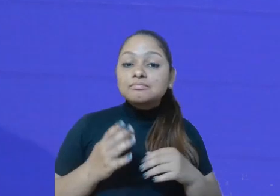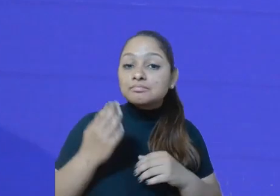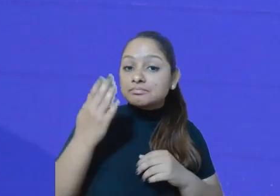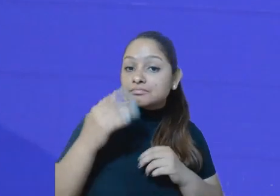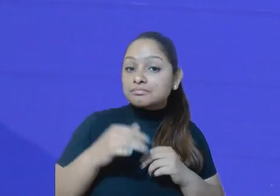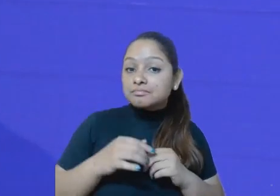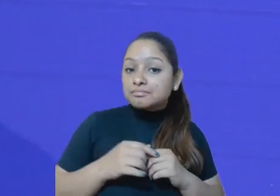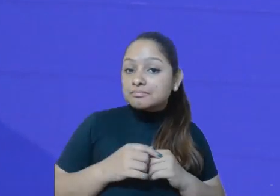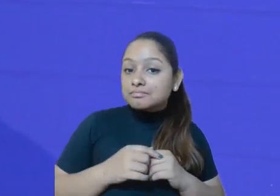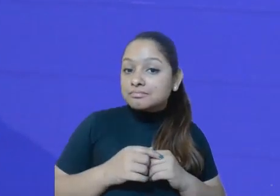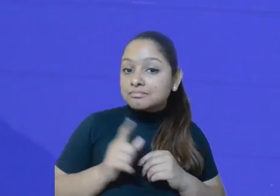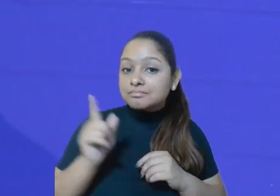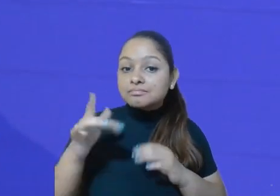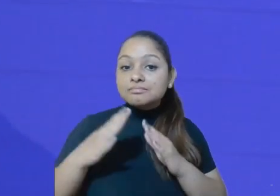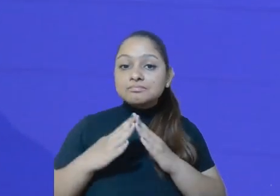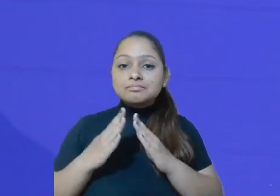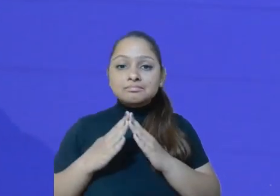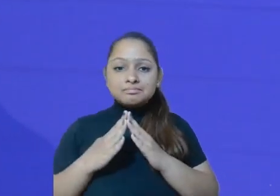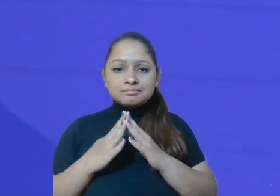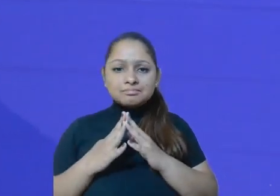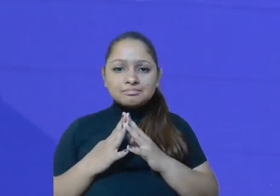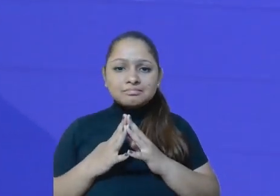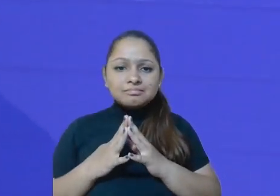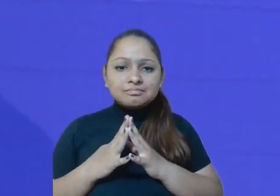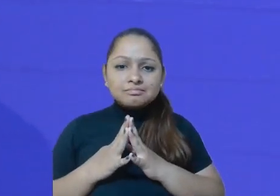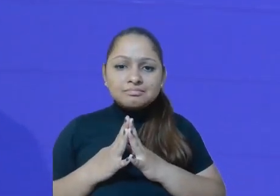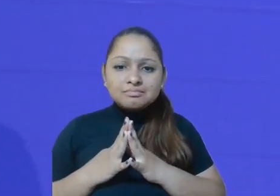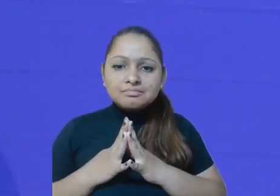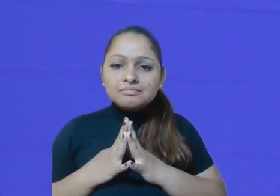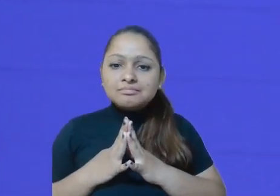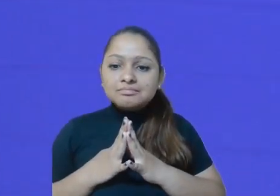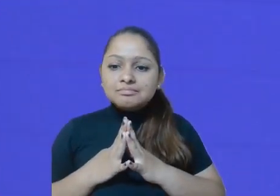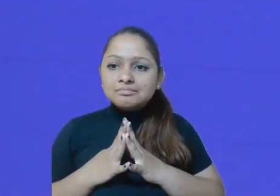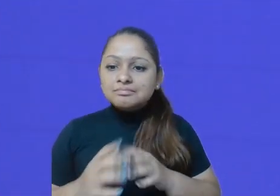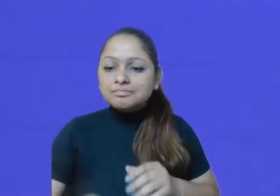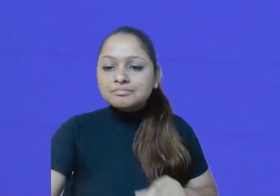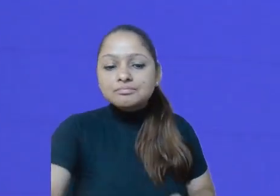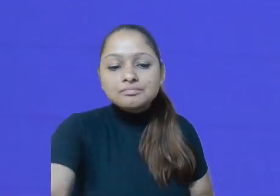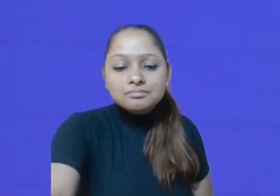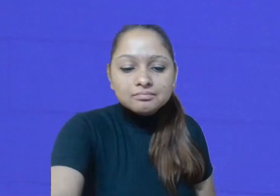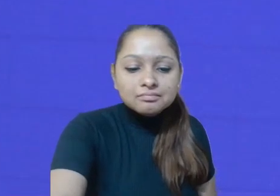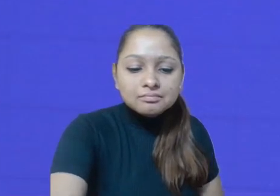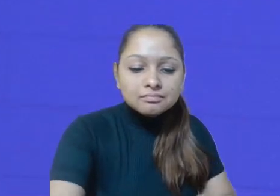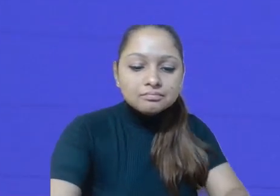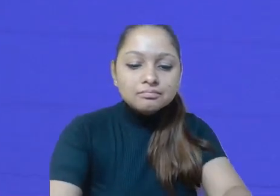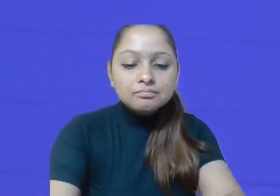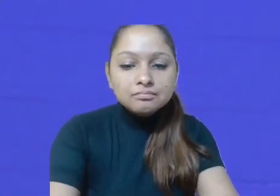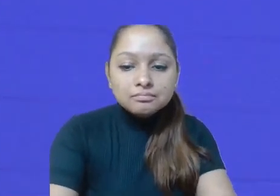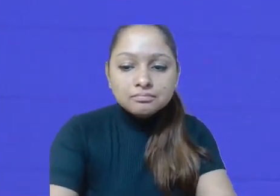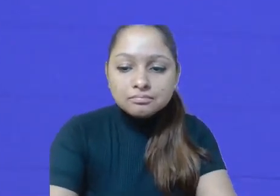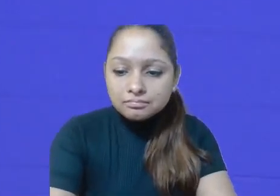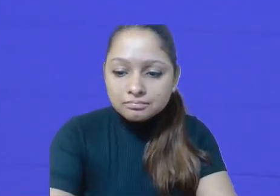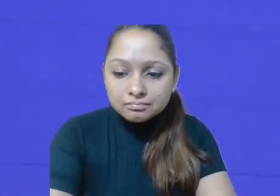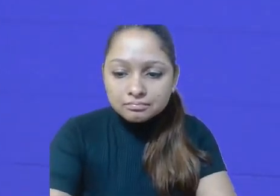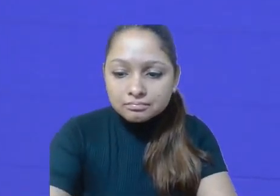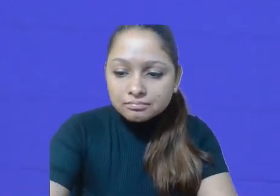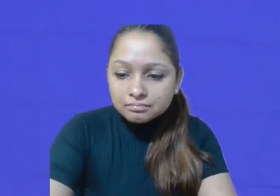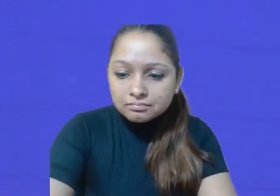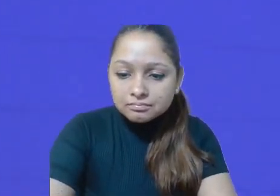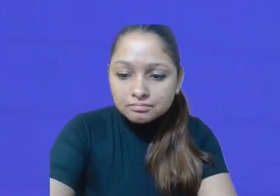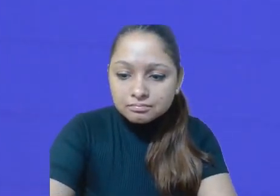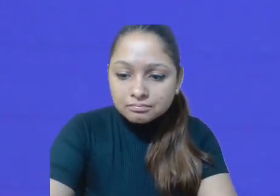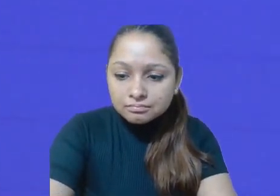in varied, in different ages. I know I went too far. But I learned from them